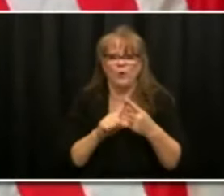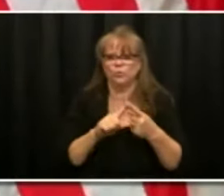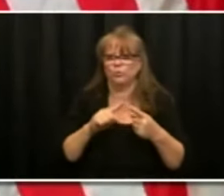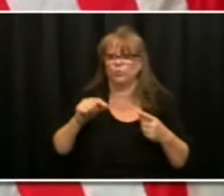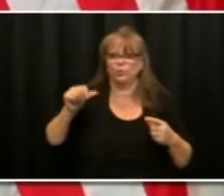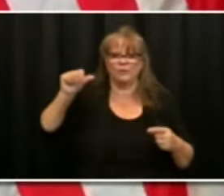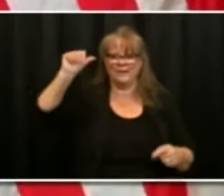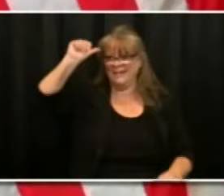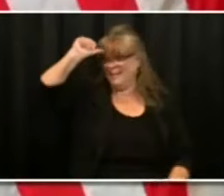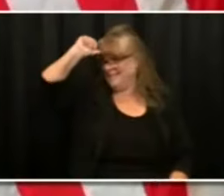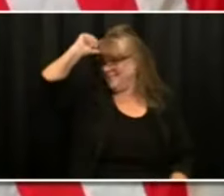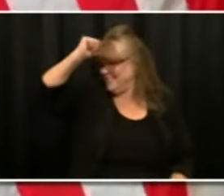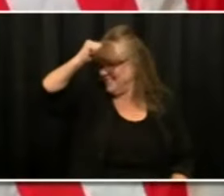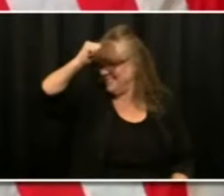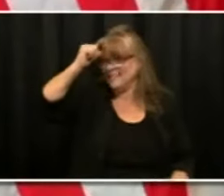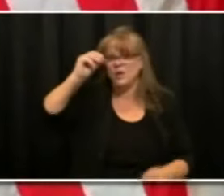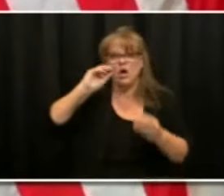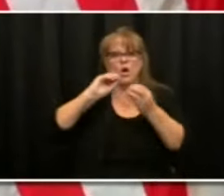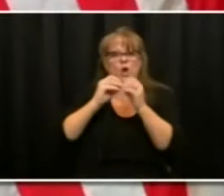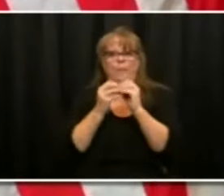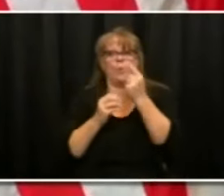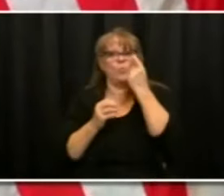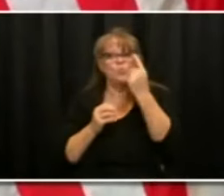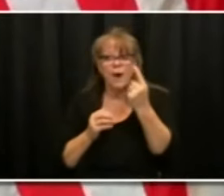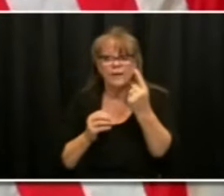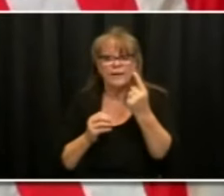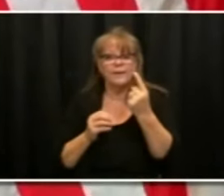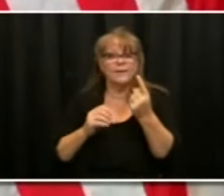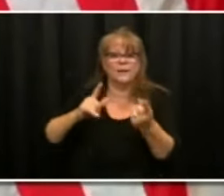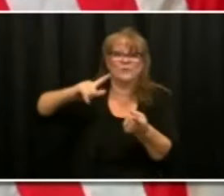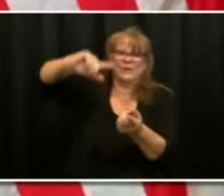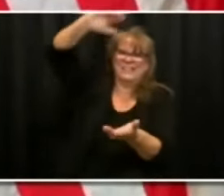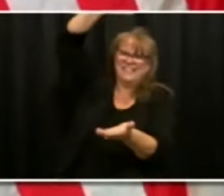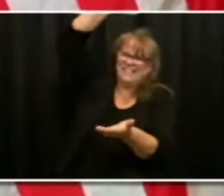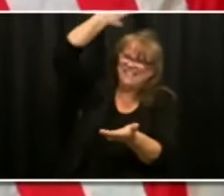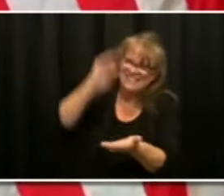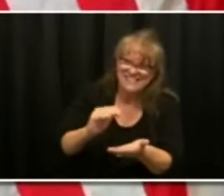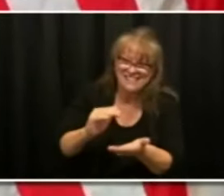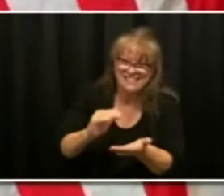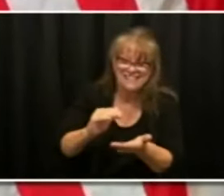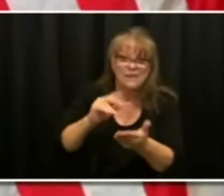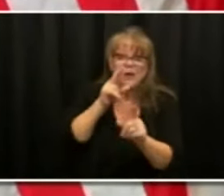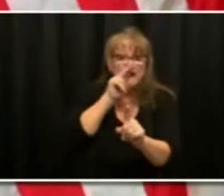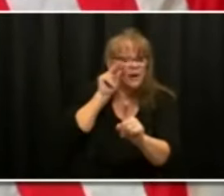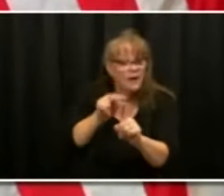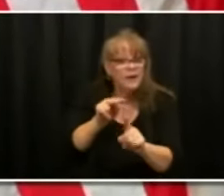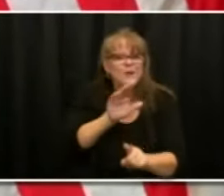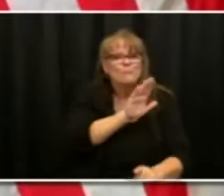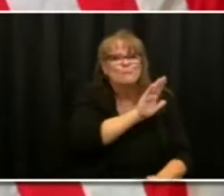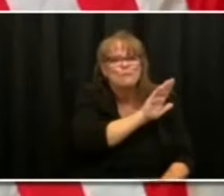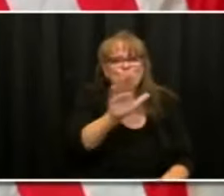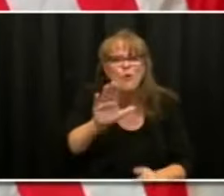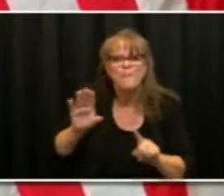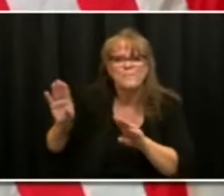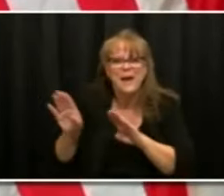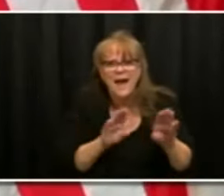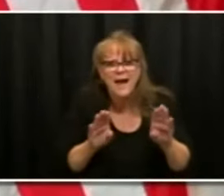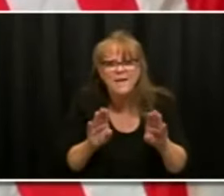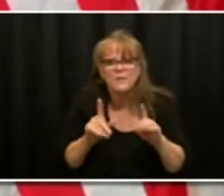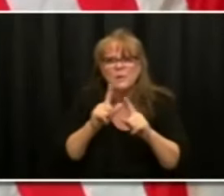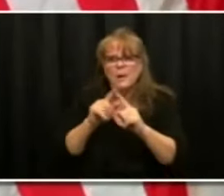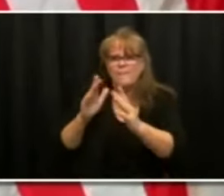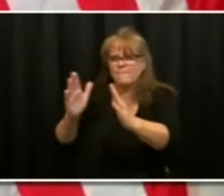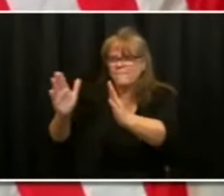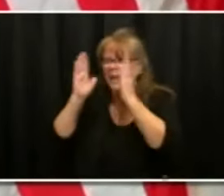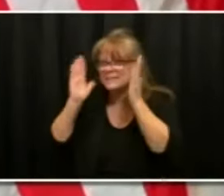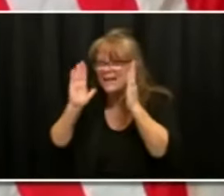is people's behavior, arming them with the tools, the data, the science they need. Showcases Colorado's